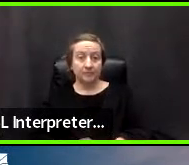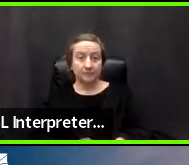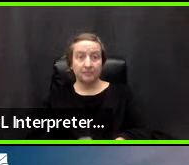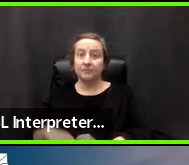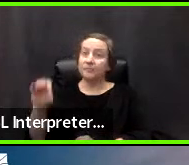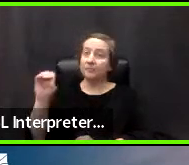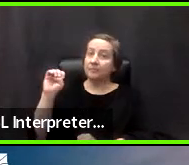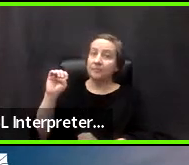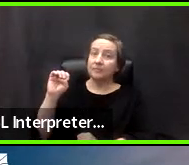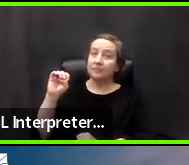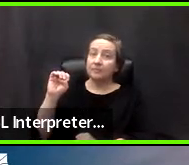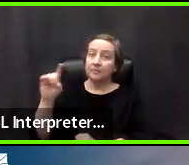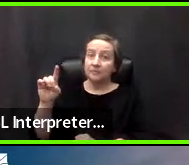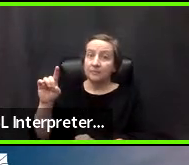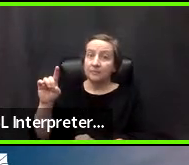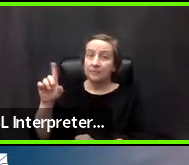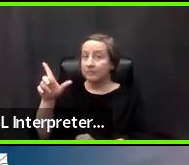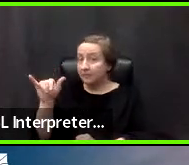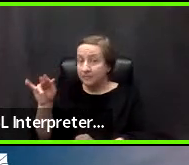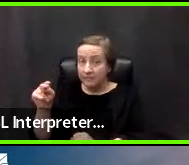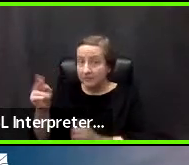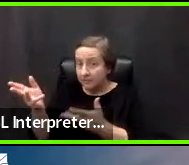Ed, Lynn, any final thoughts?